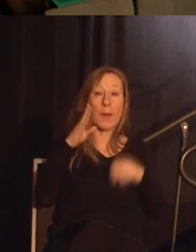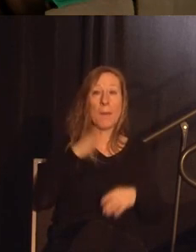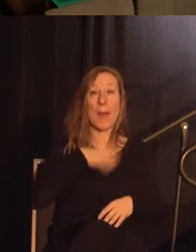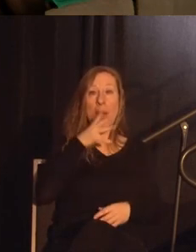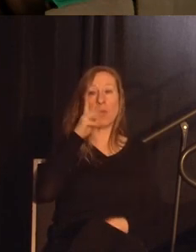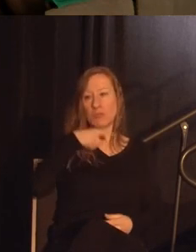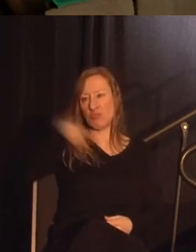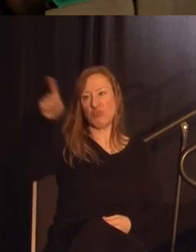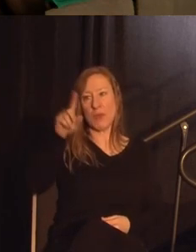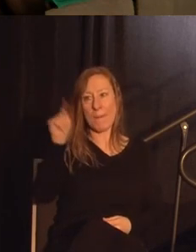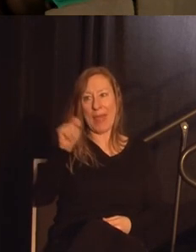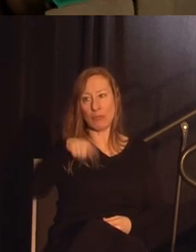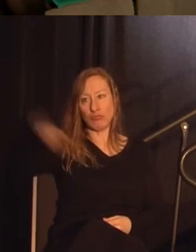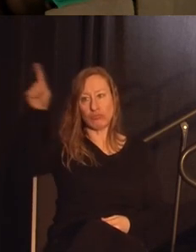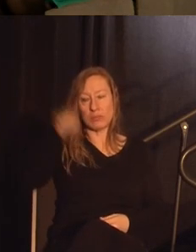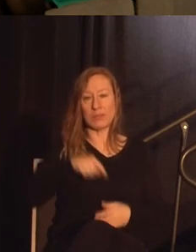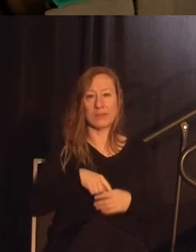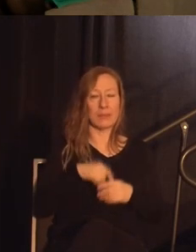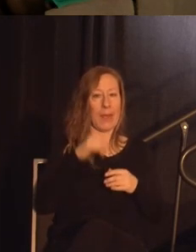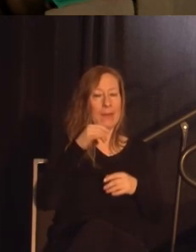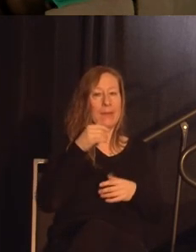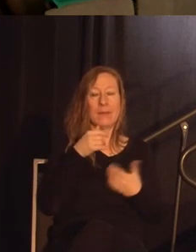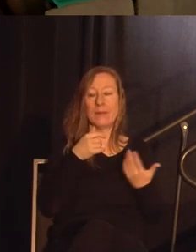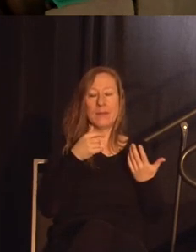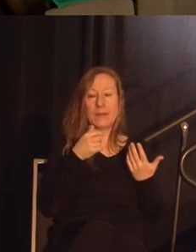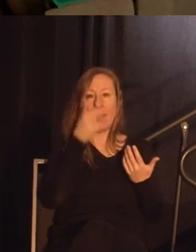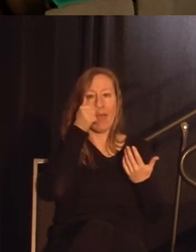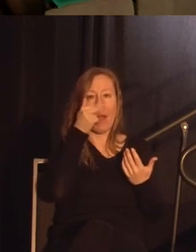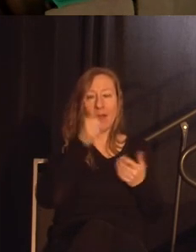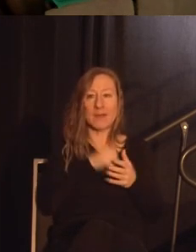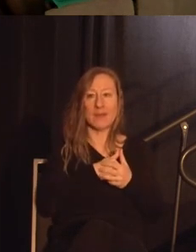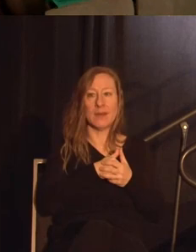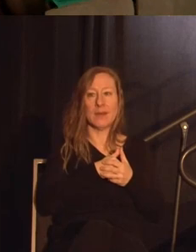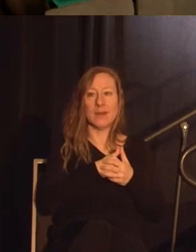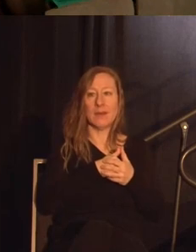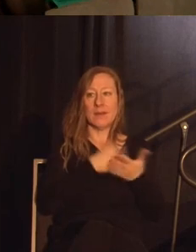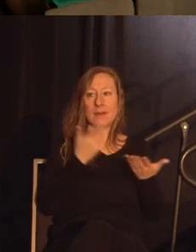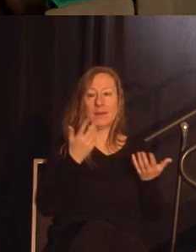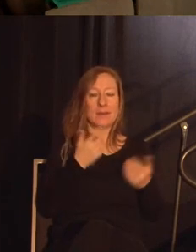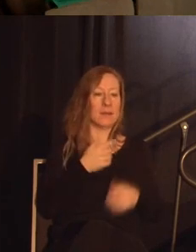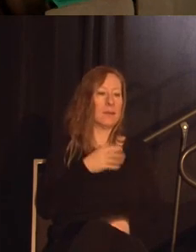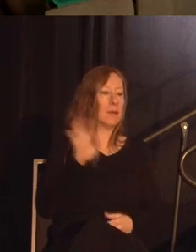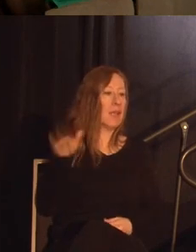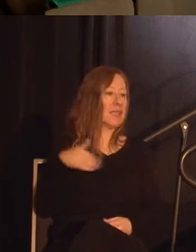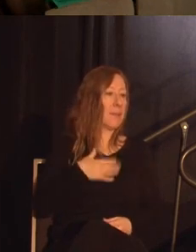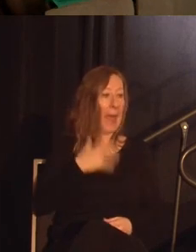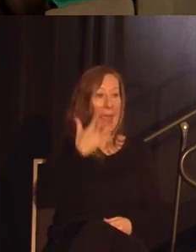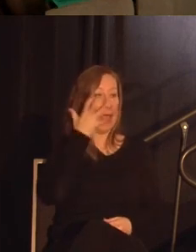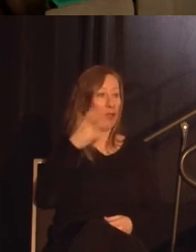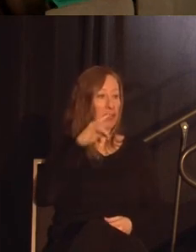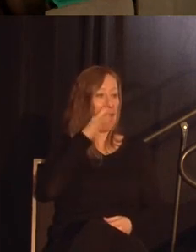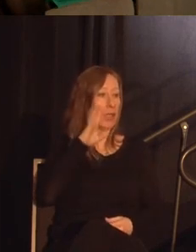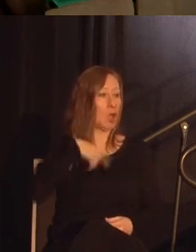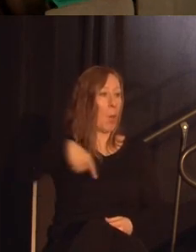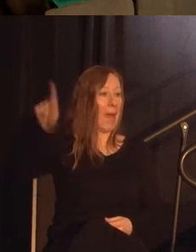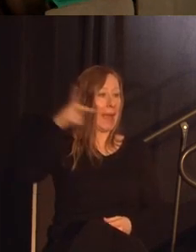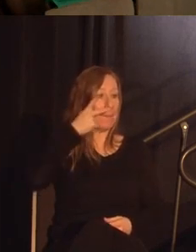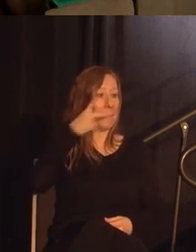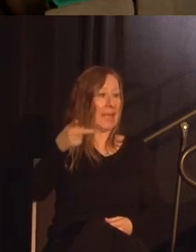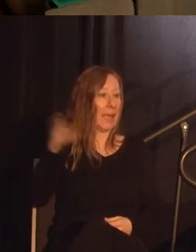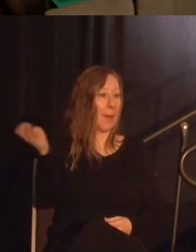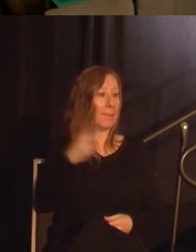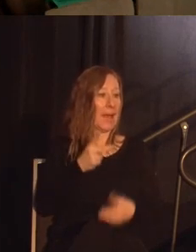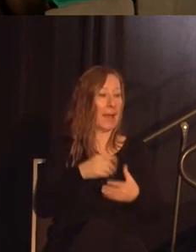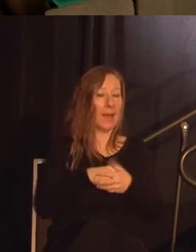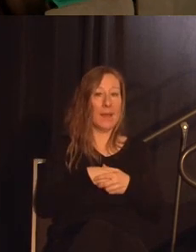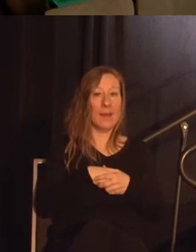like, my angry child is in there, just, like, go pee and then put her back. And close the door, lock her in, and I'm like,